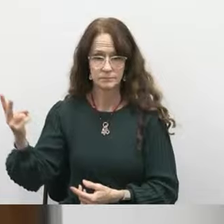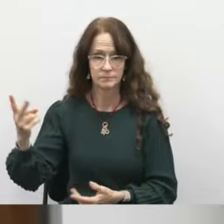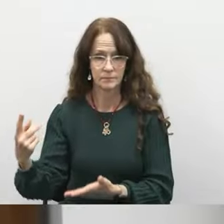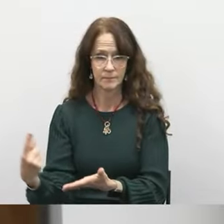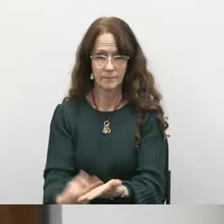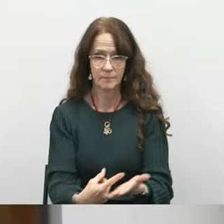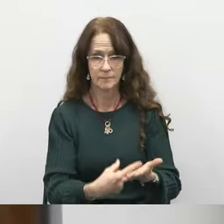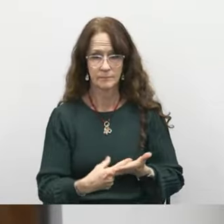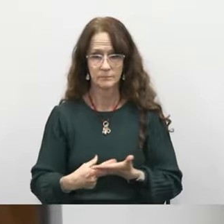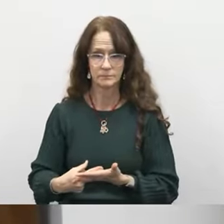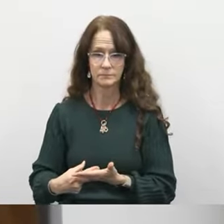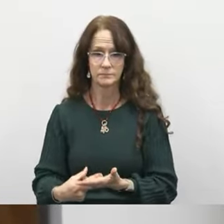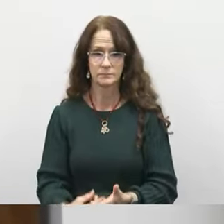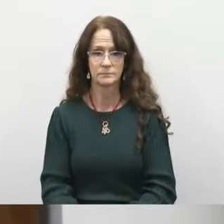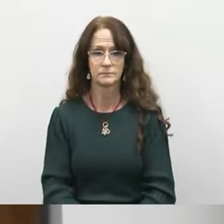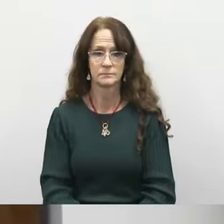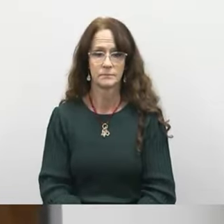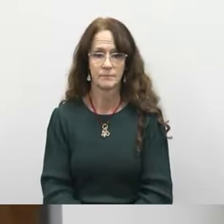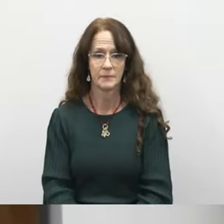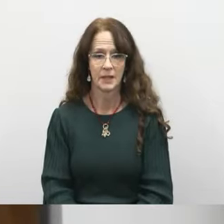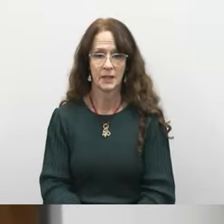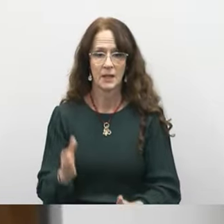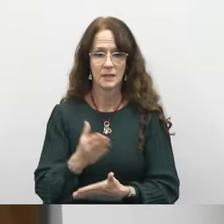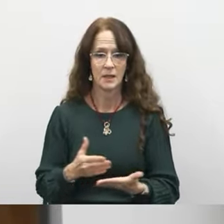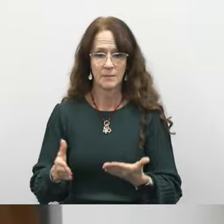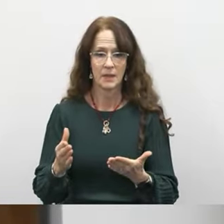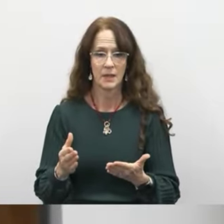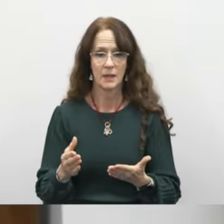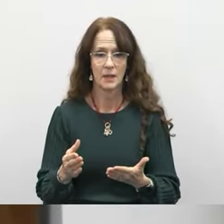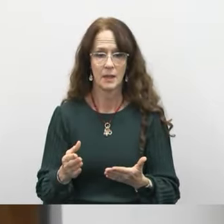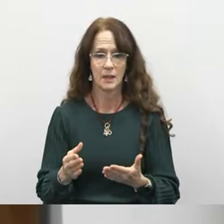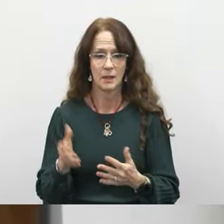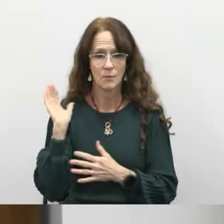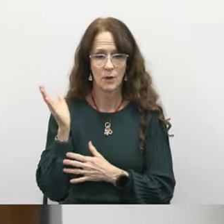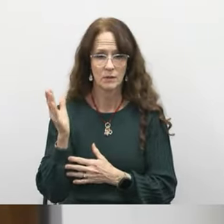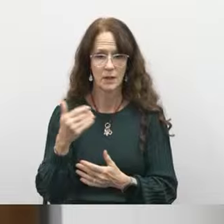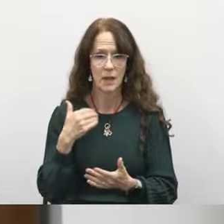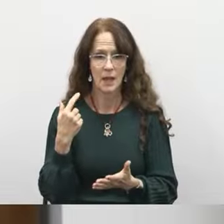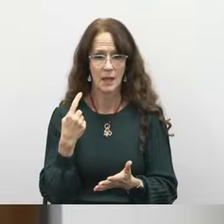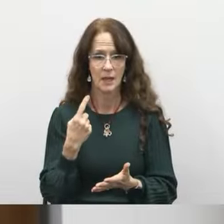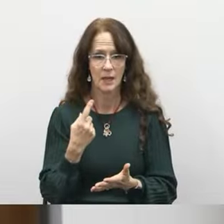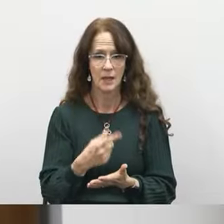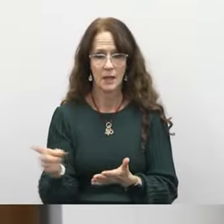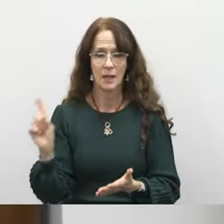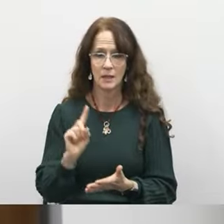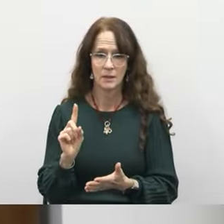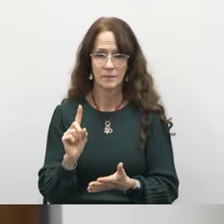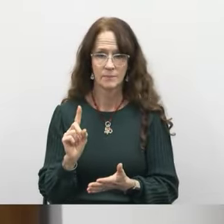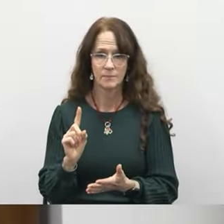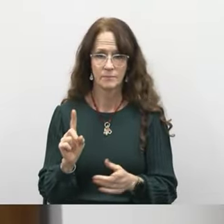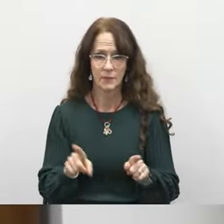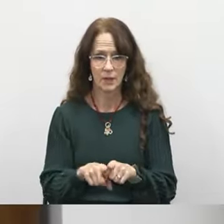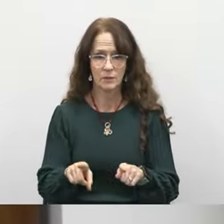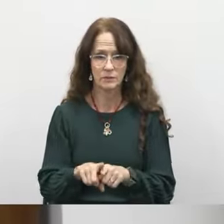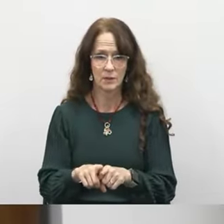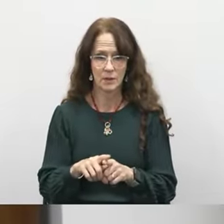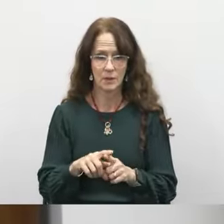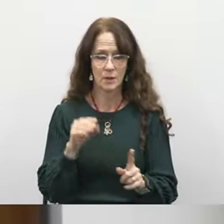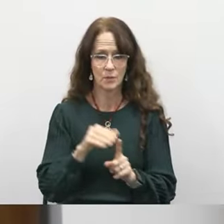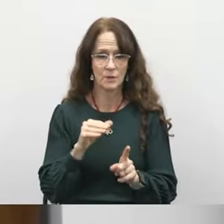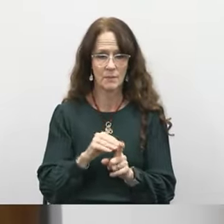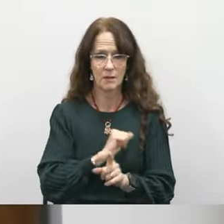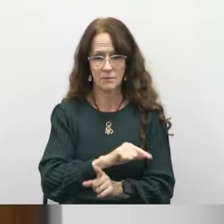Discussion? This is something that, this is a presentation we had just 1 week ago. Also, I just want to remind